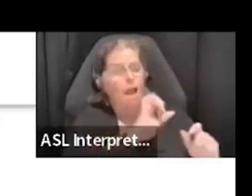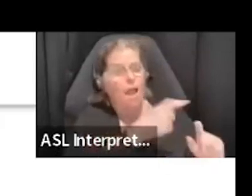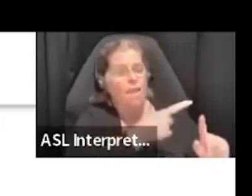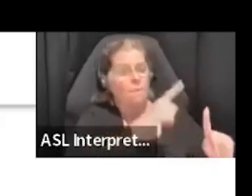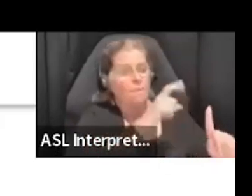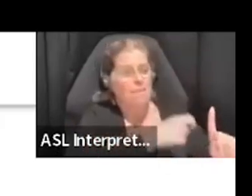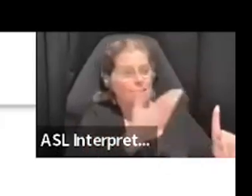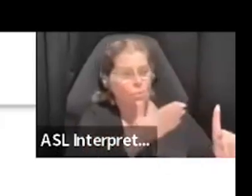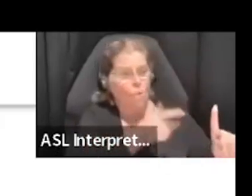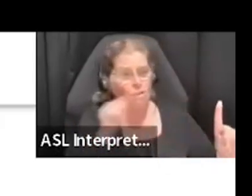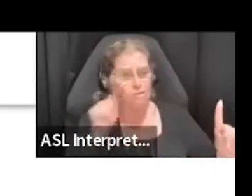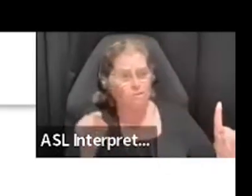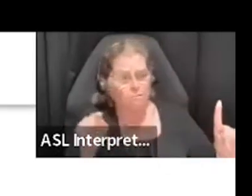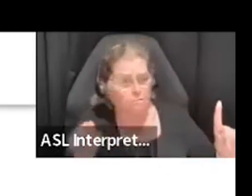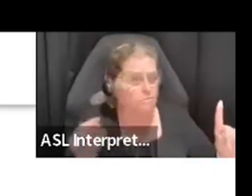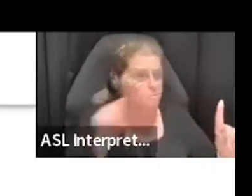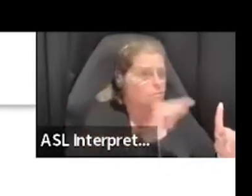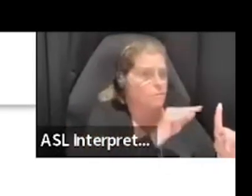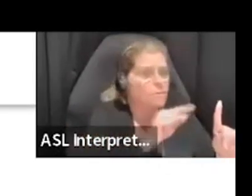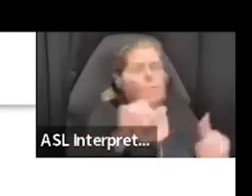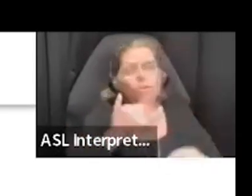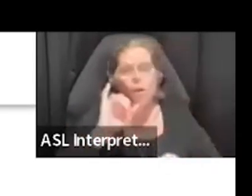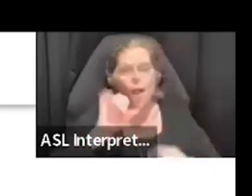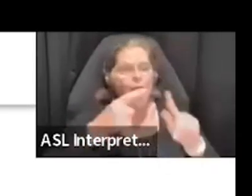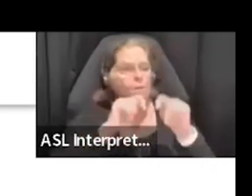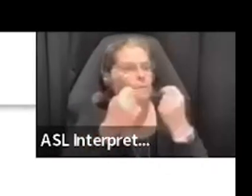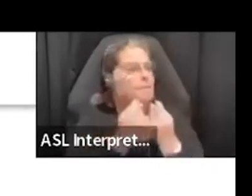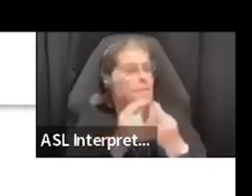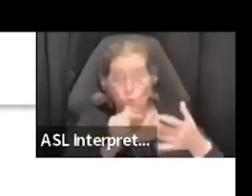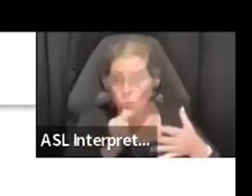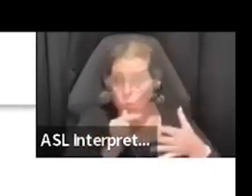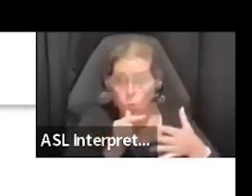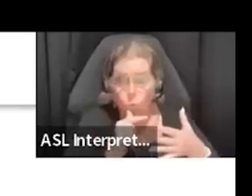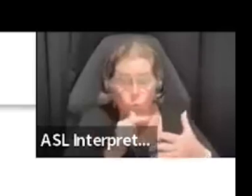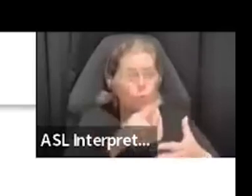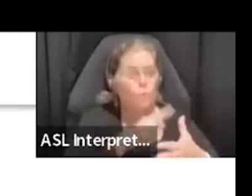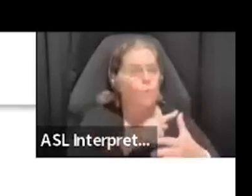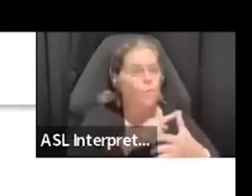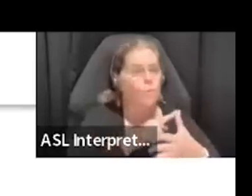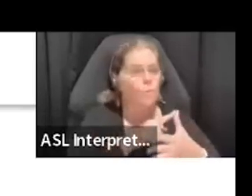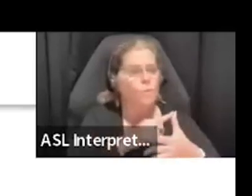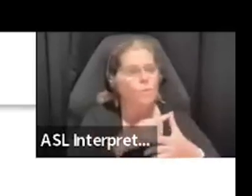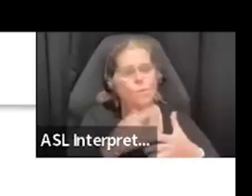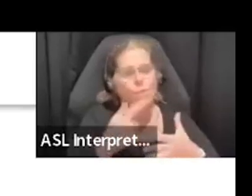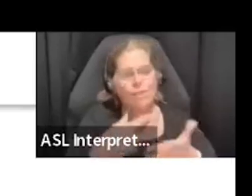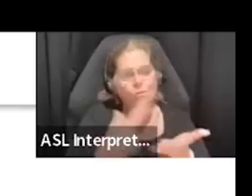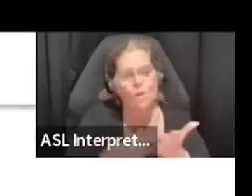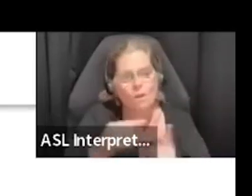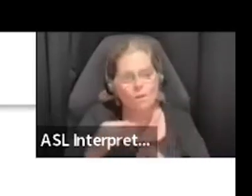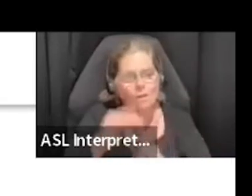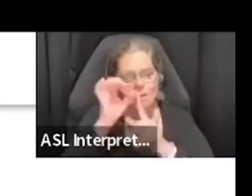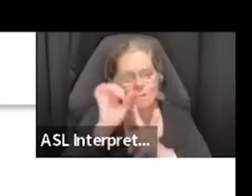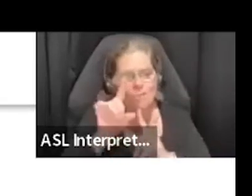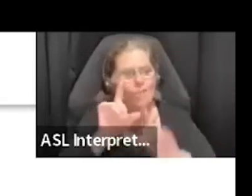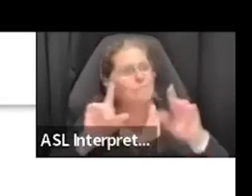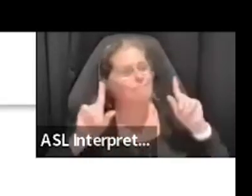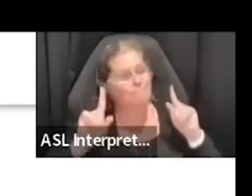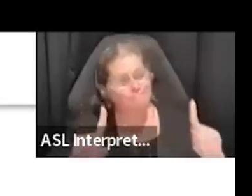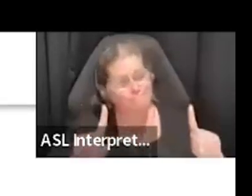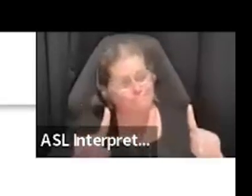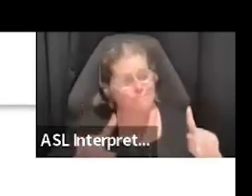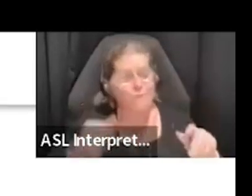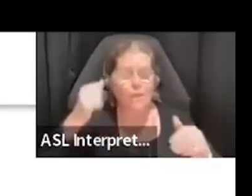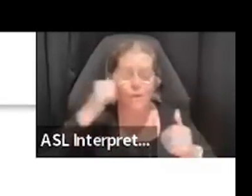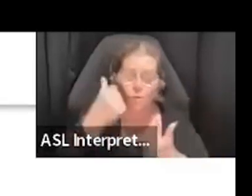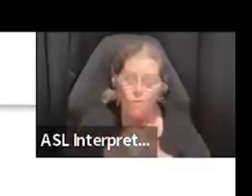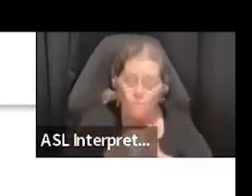on who makes up our IEP teams. We often talk about the focus on special education, but we have to remember that